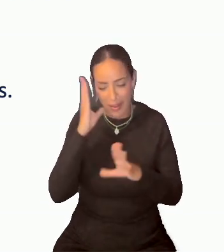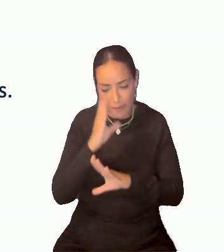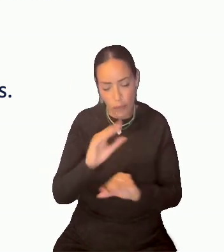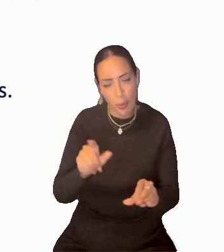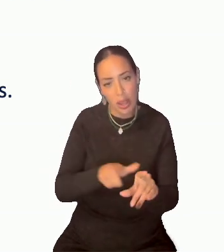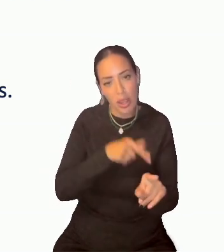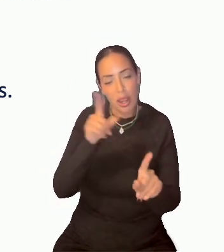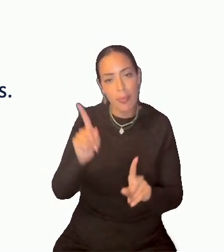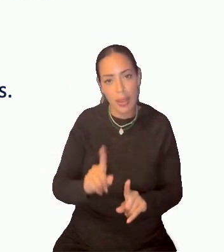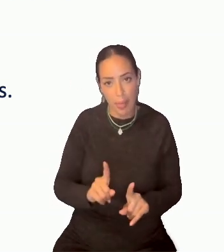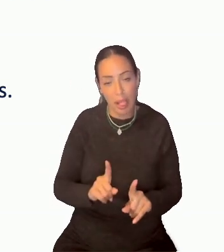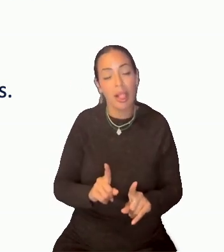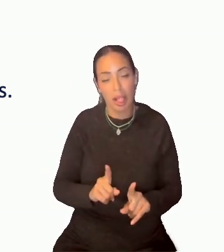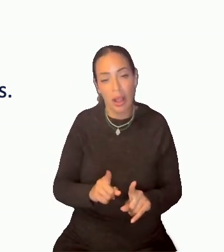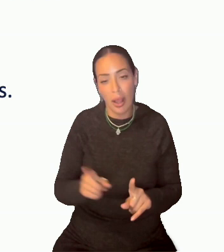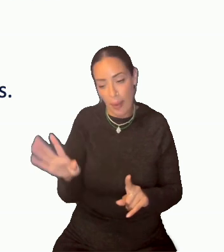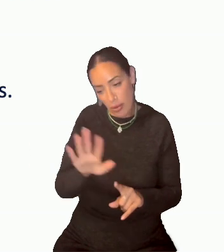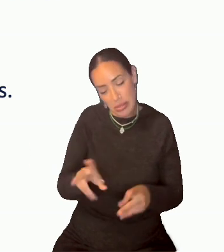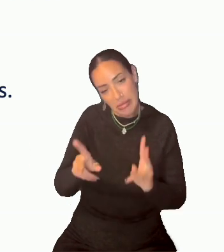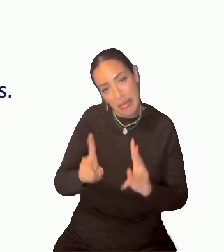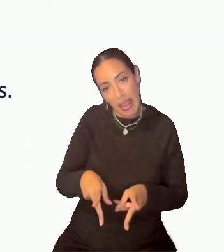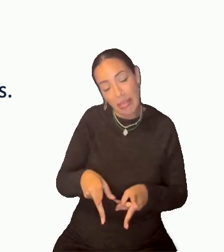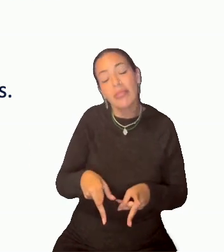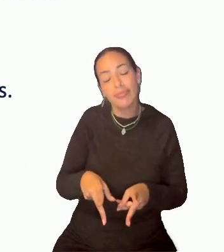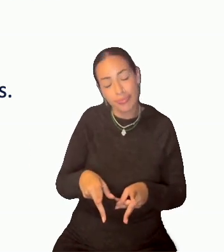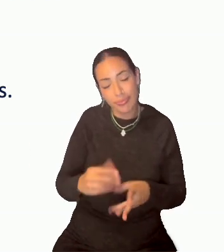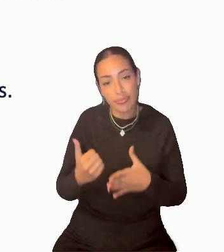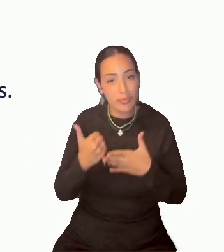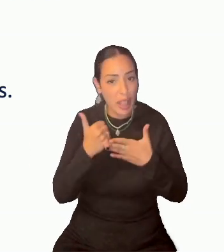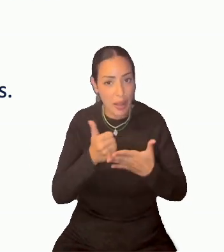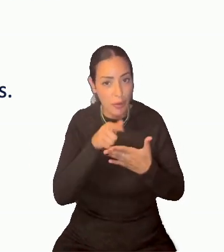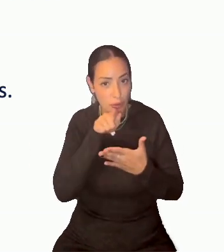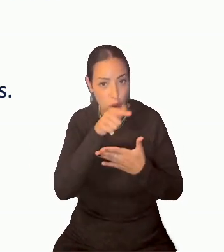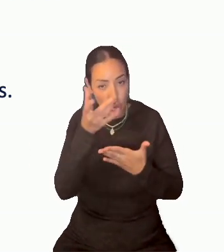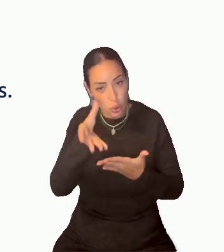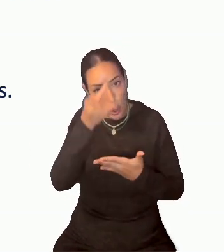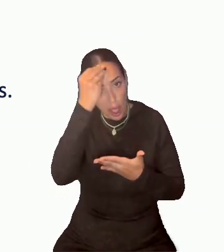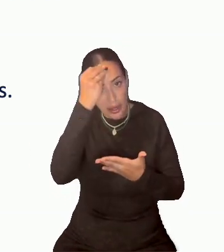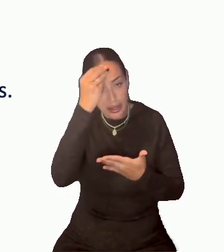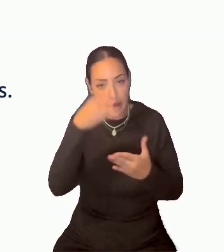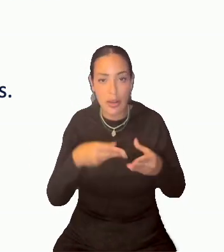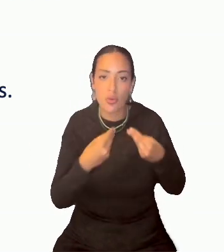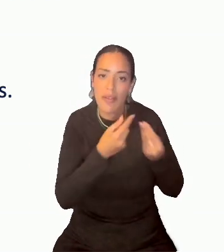which it can be helpful to familiarise yourself with or to share with a parent or caregiver.